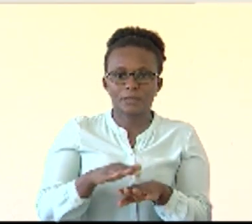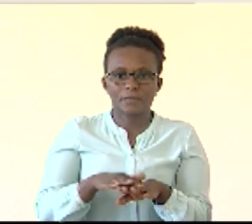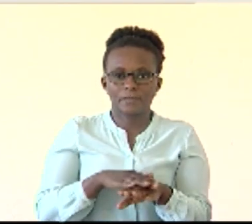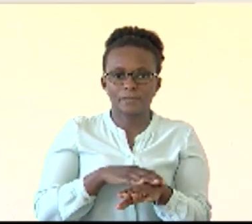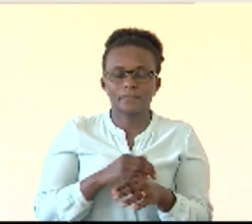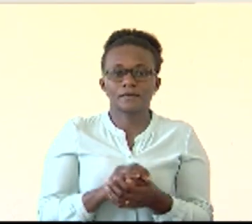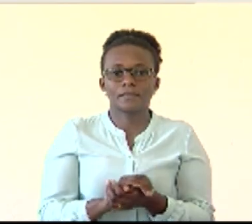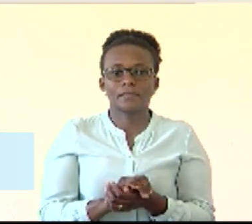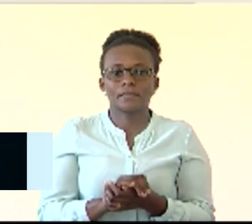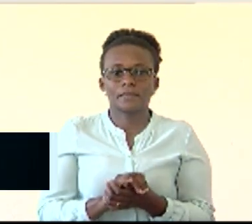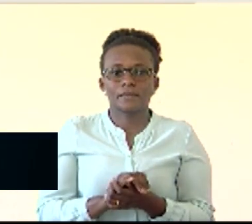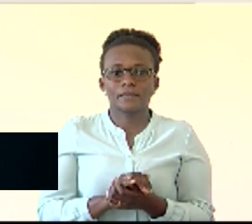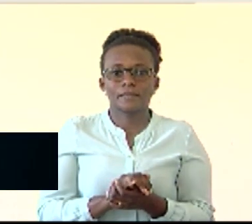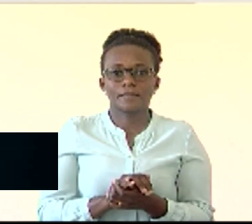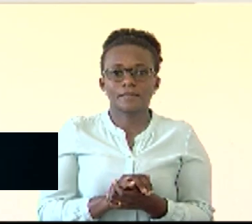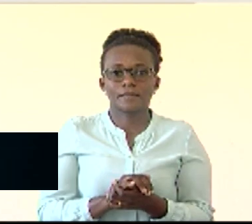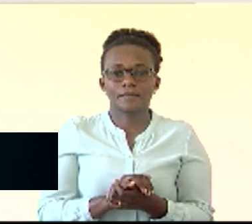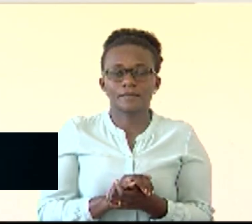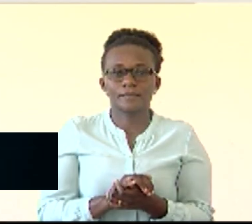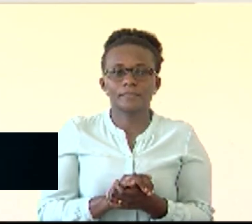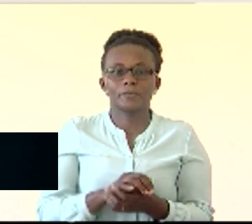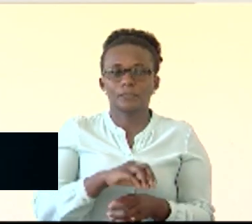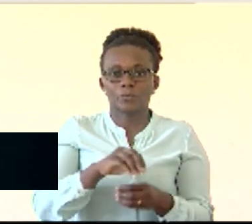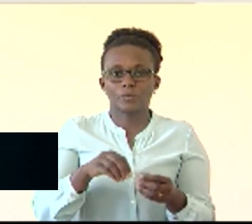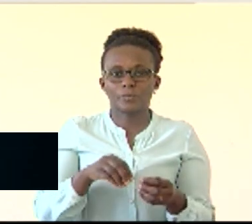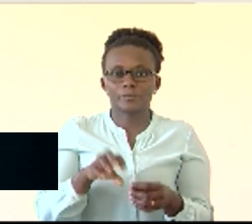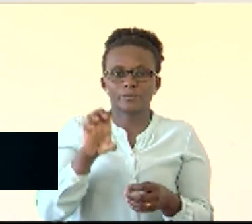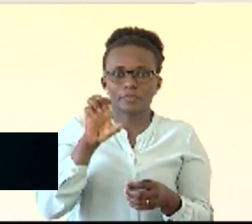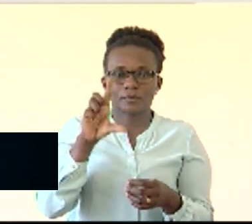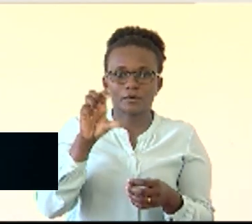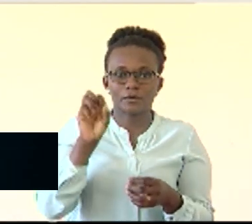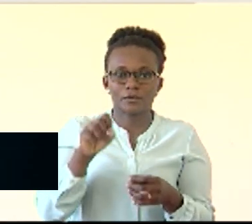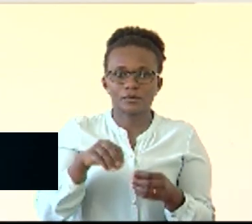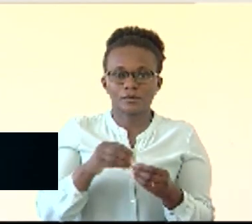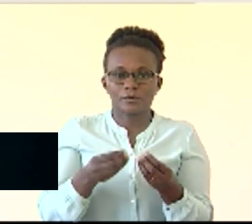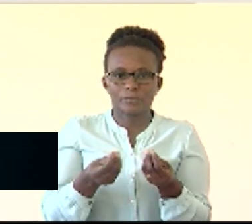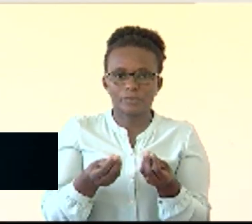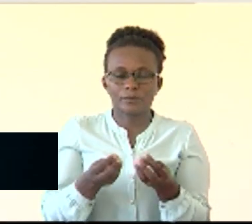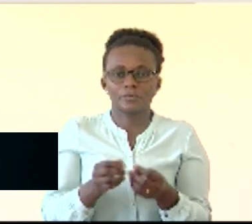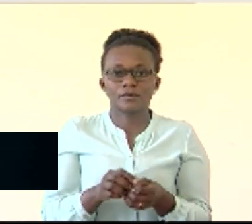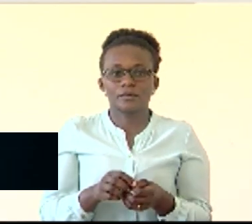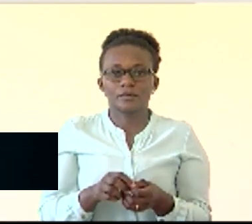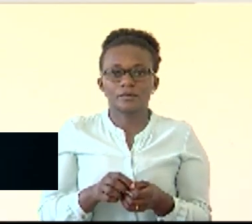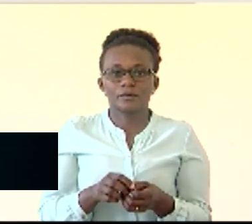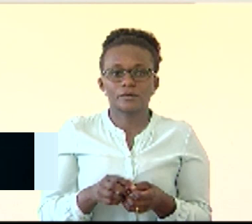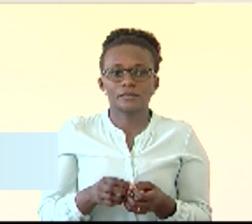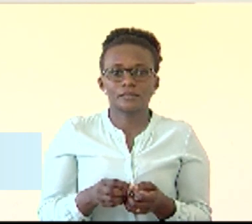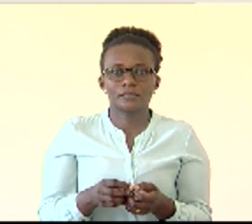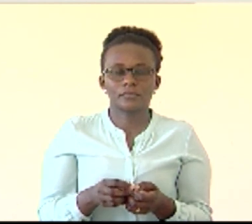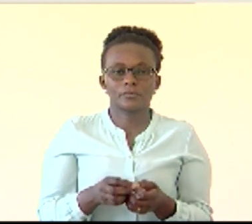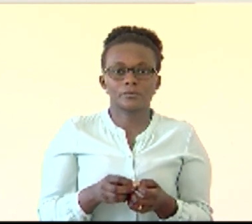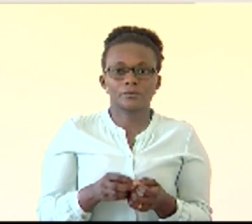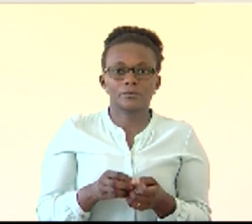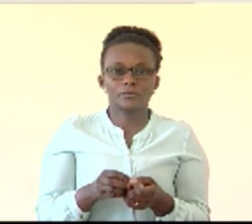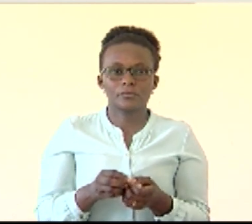these electrolysis of these solutions that I'm just going to show you. And we also do